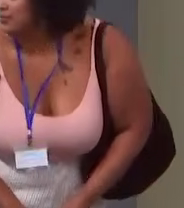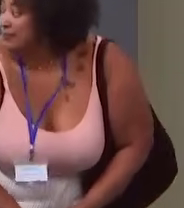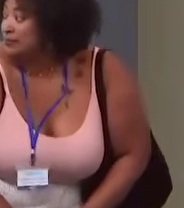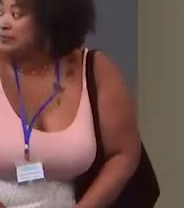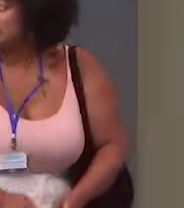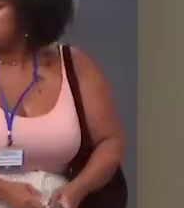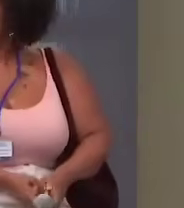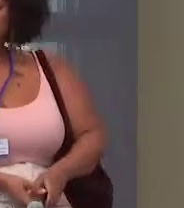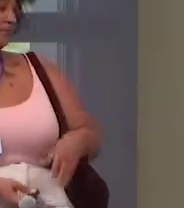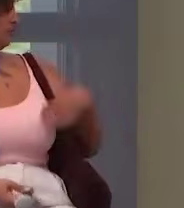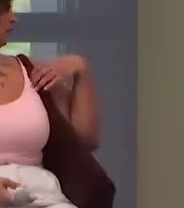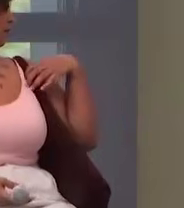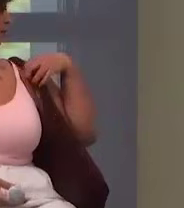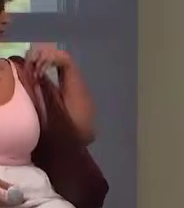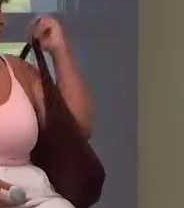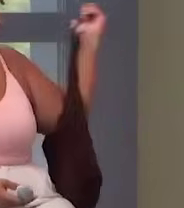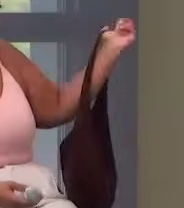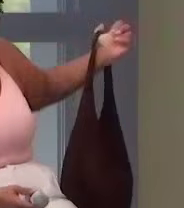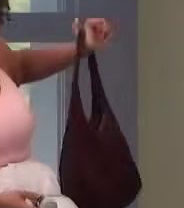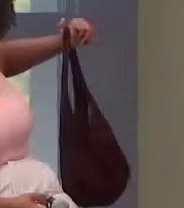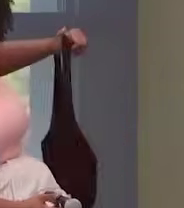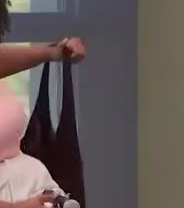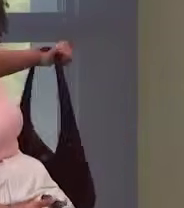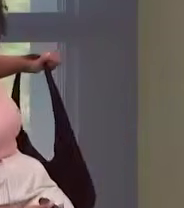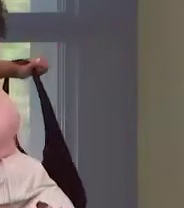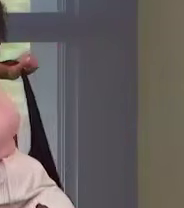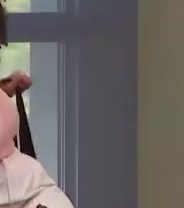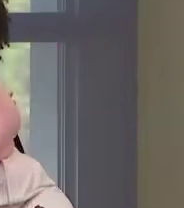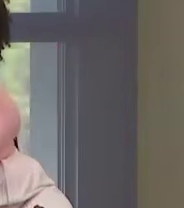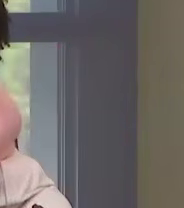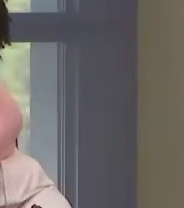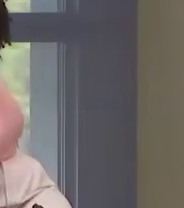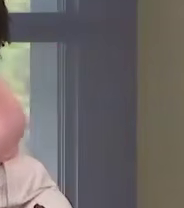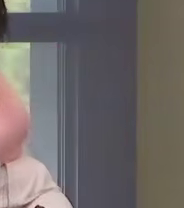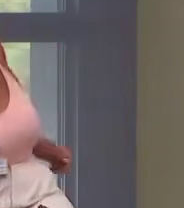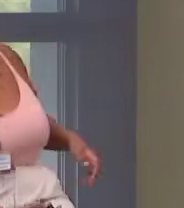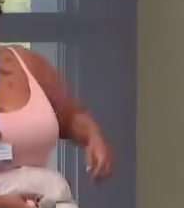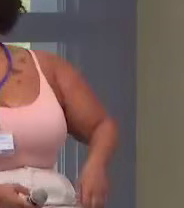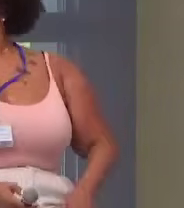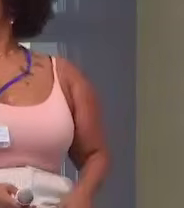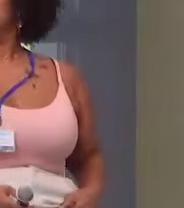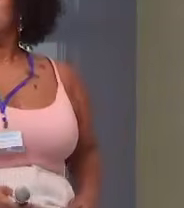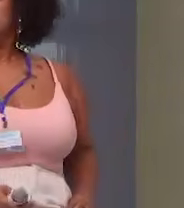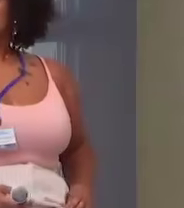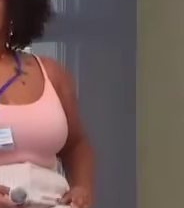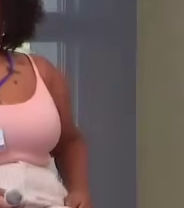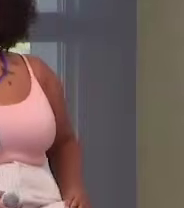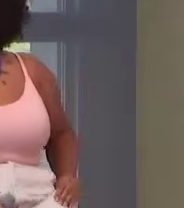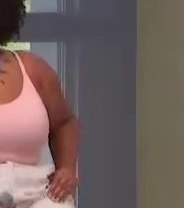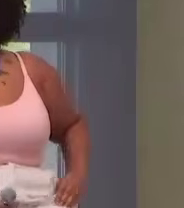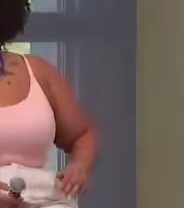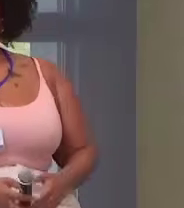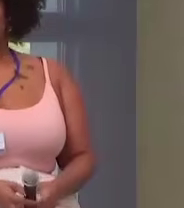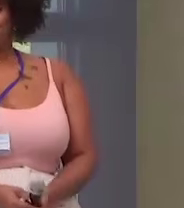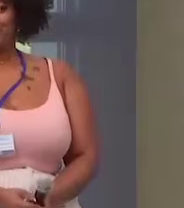our hopes and dreams and what we decided to pursue with our life, right? Yet there's been roadblocks, but it hasn't